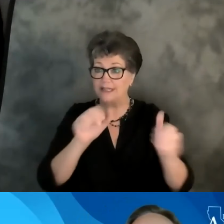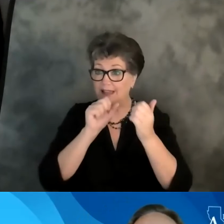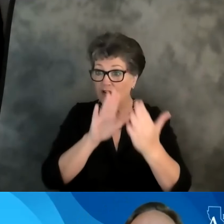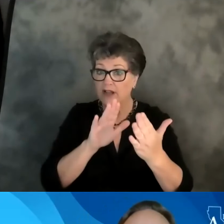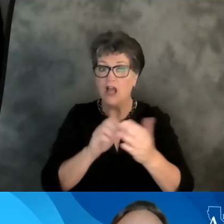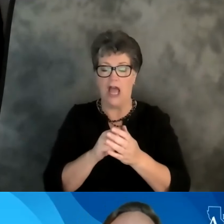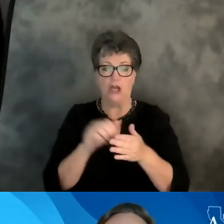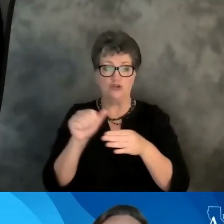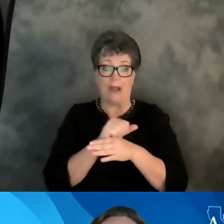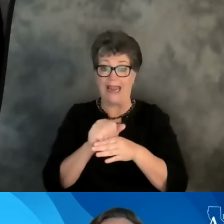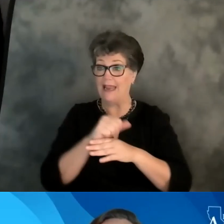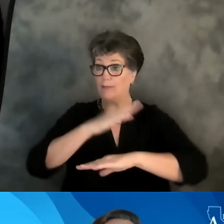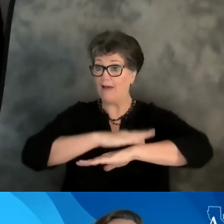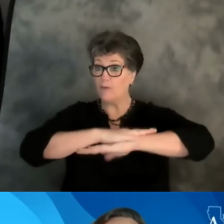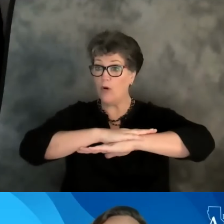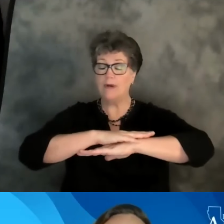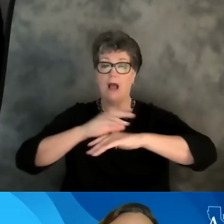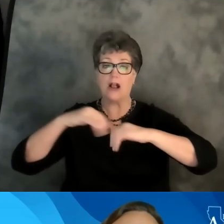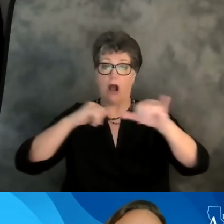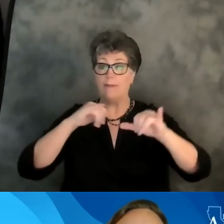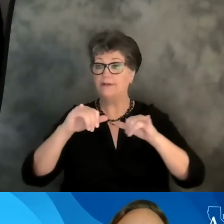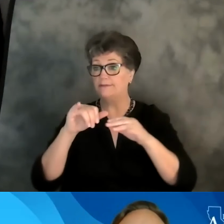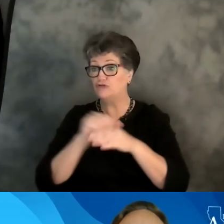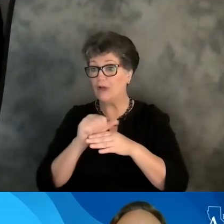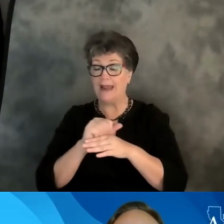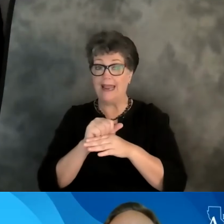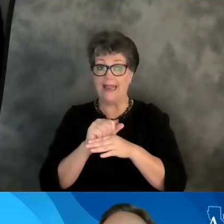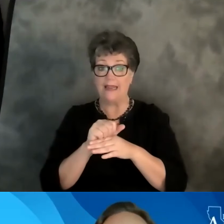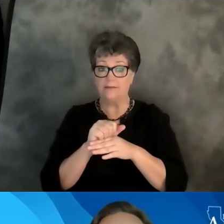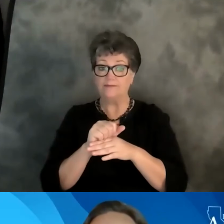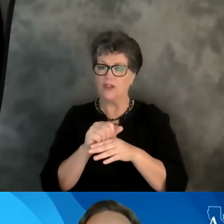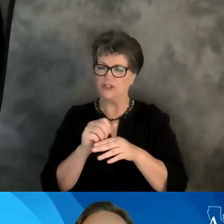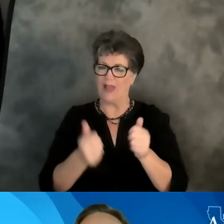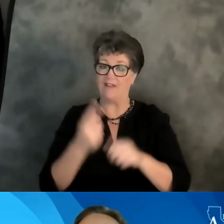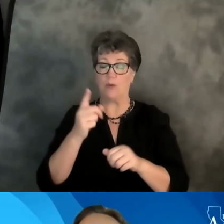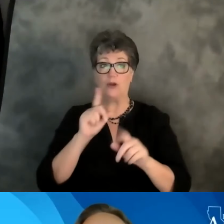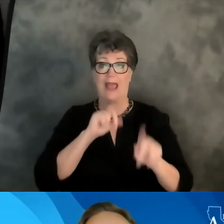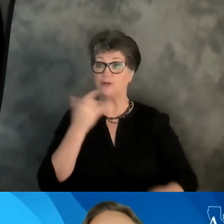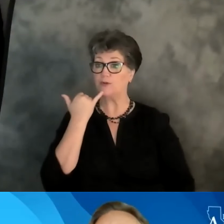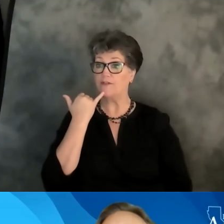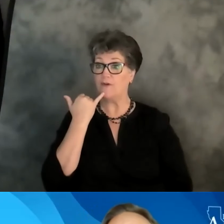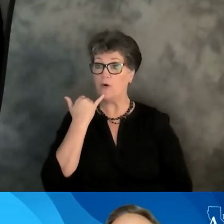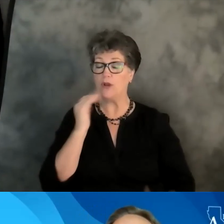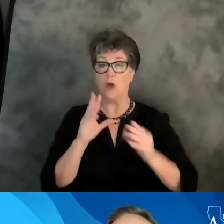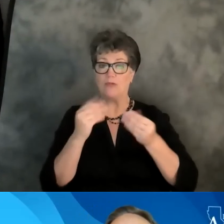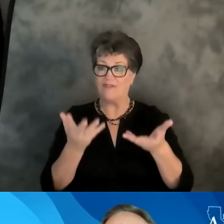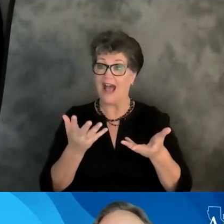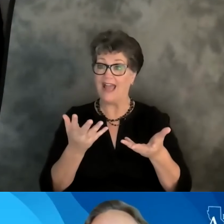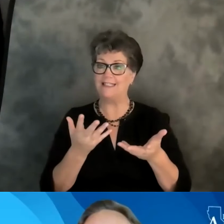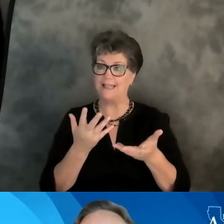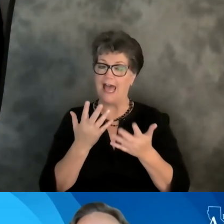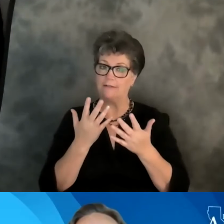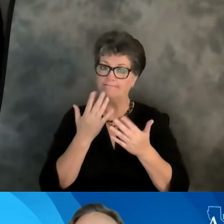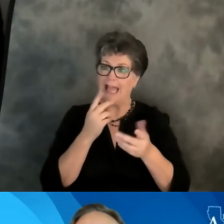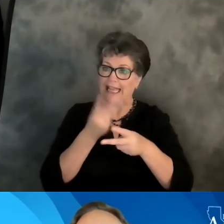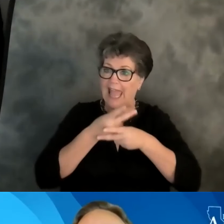platforms where we could have a common training or common training components so that everyone who answers the phone, provides that care coordination,